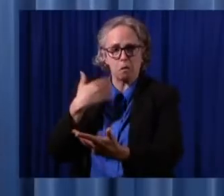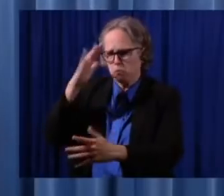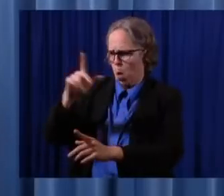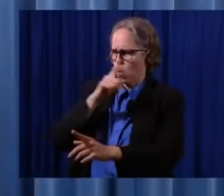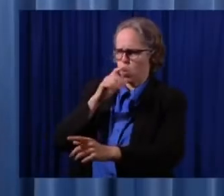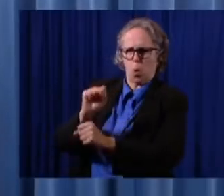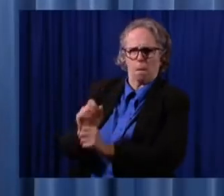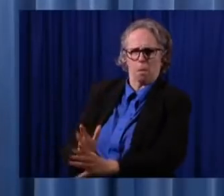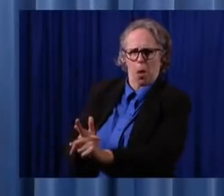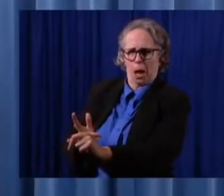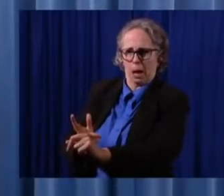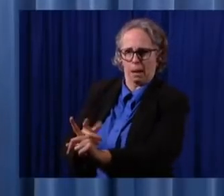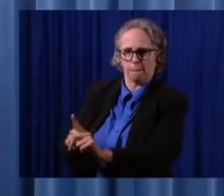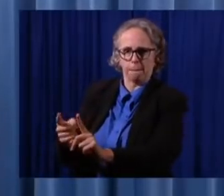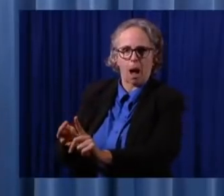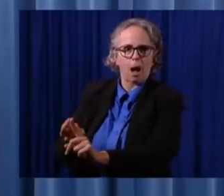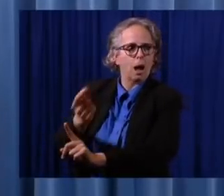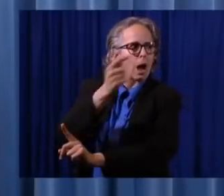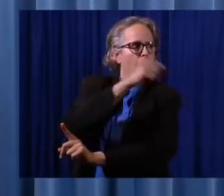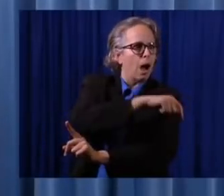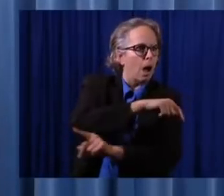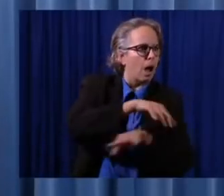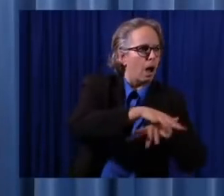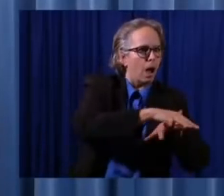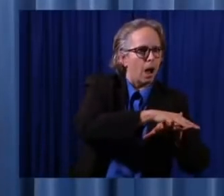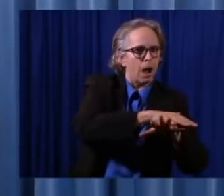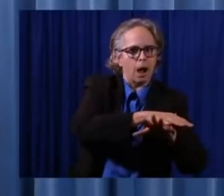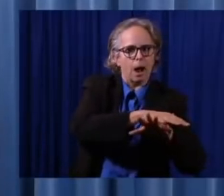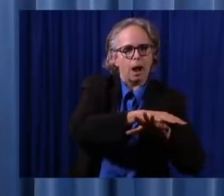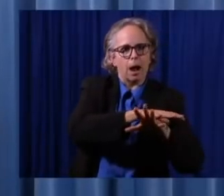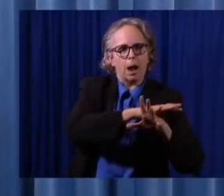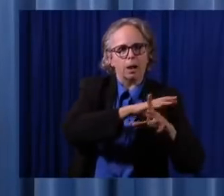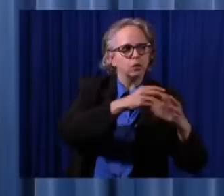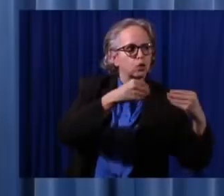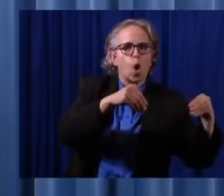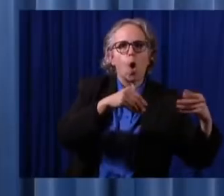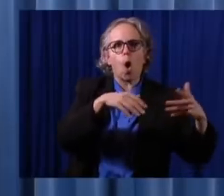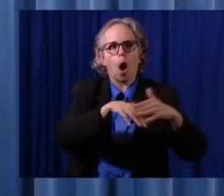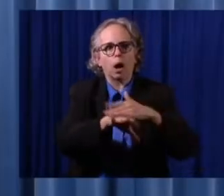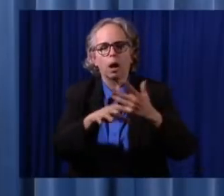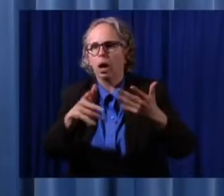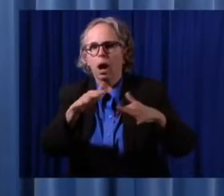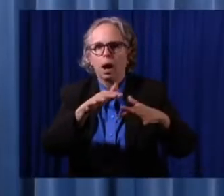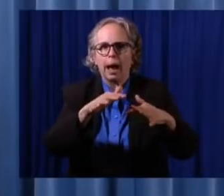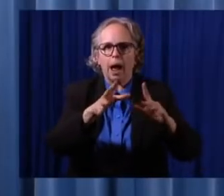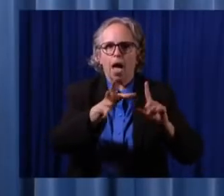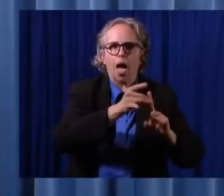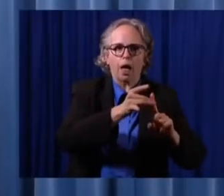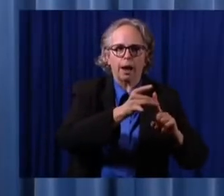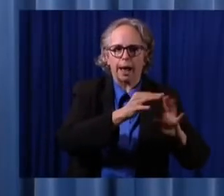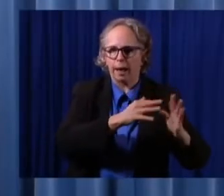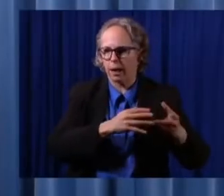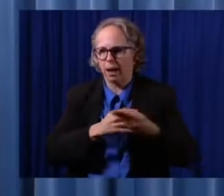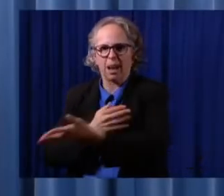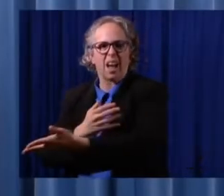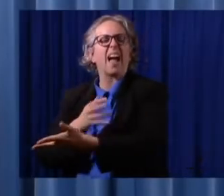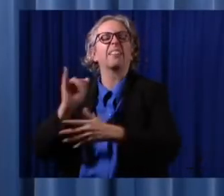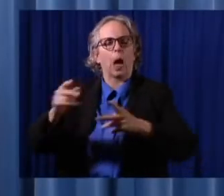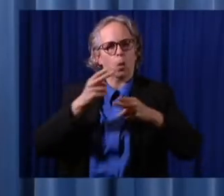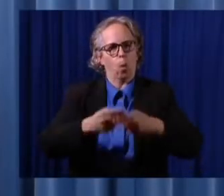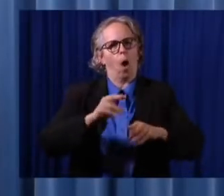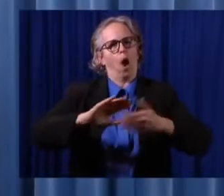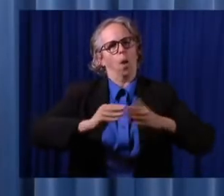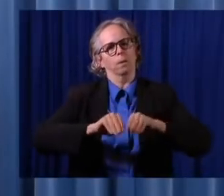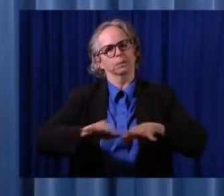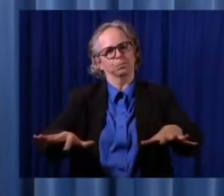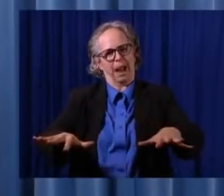out into the community and it spreads. So the community spread is here. We knew, you know,